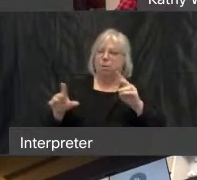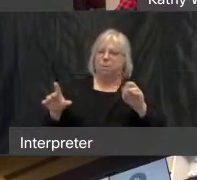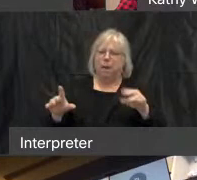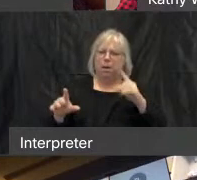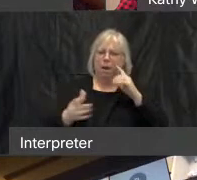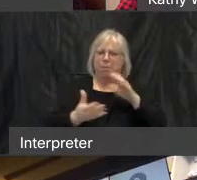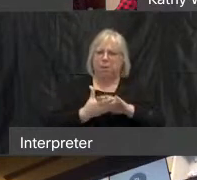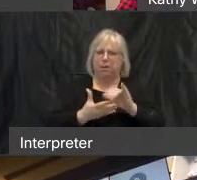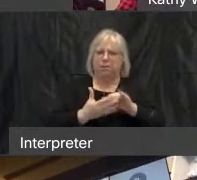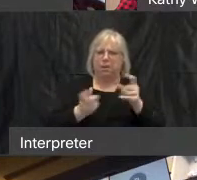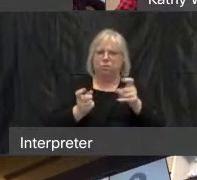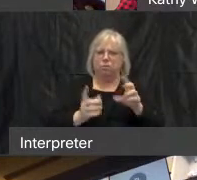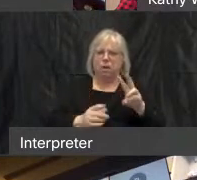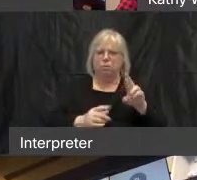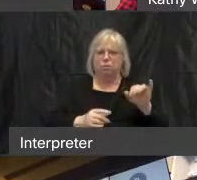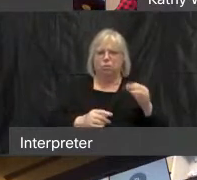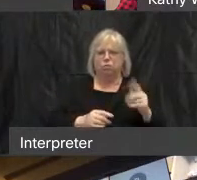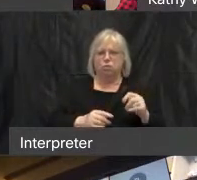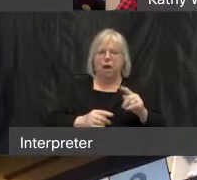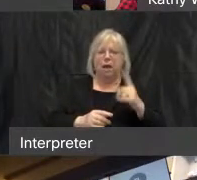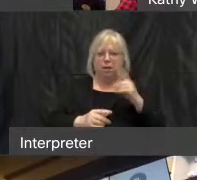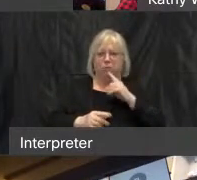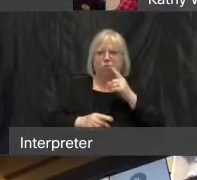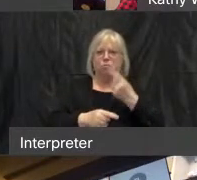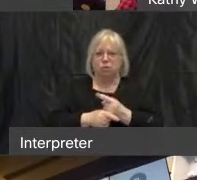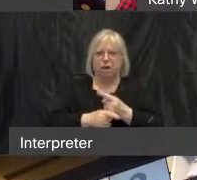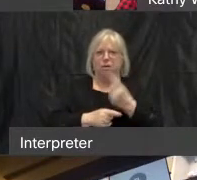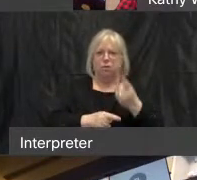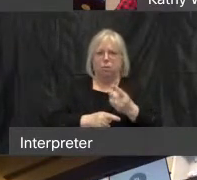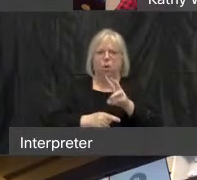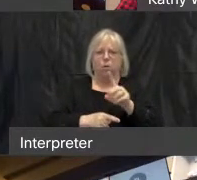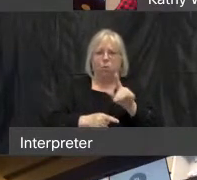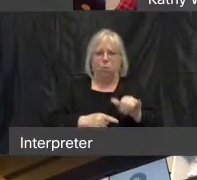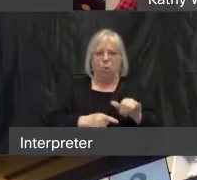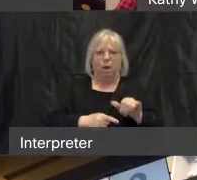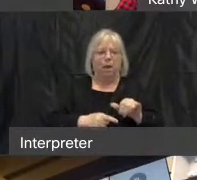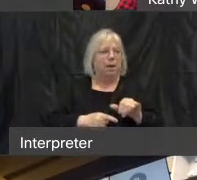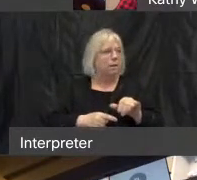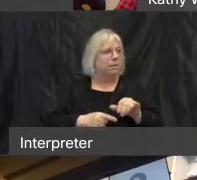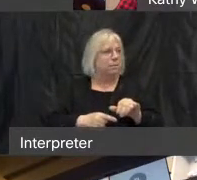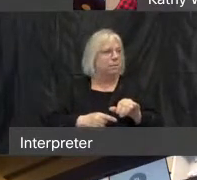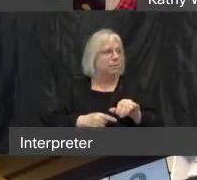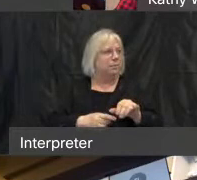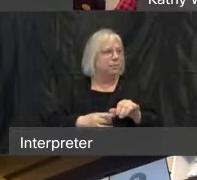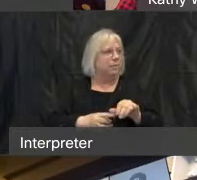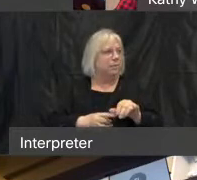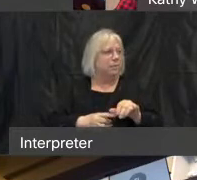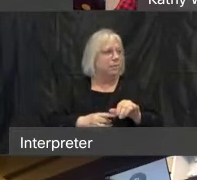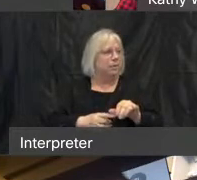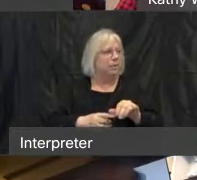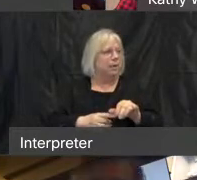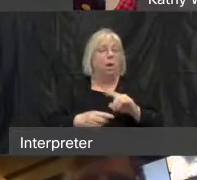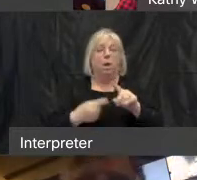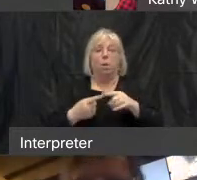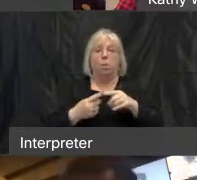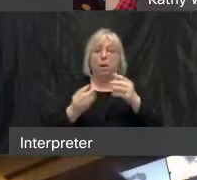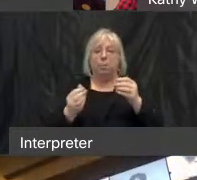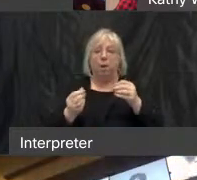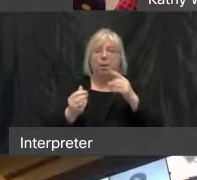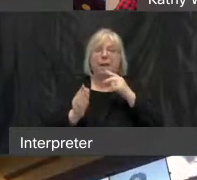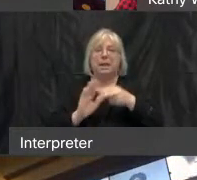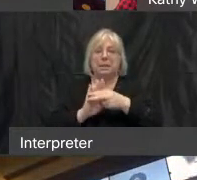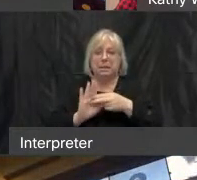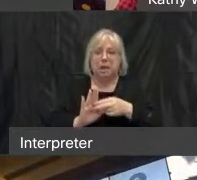Director Wright is correct in one aspect of it. I believe what she is speaking about is when a property is